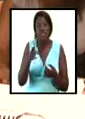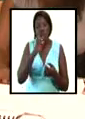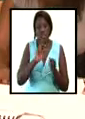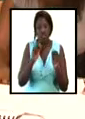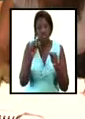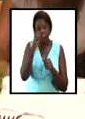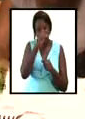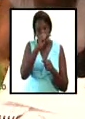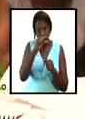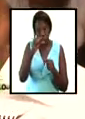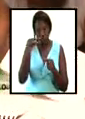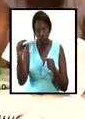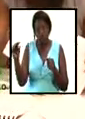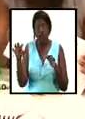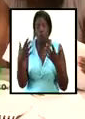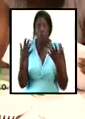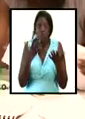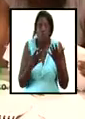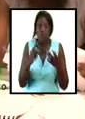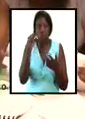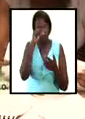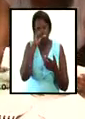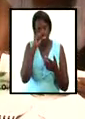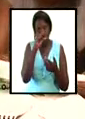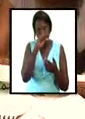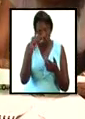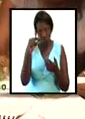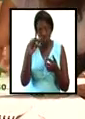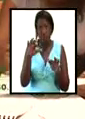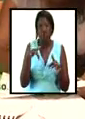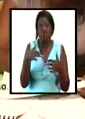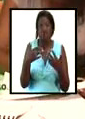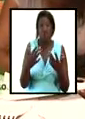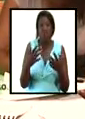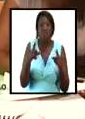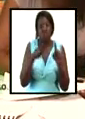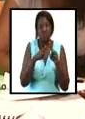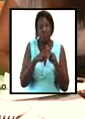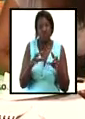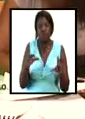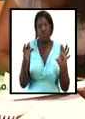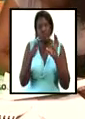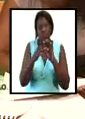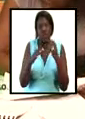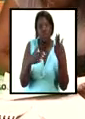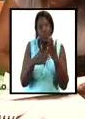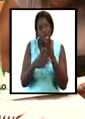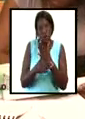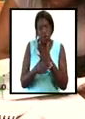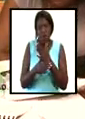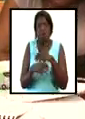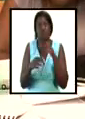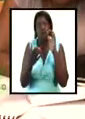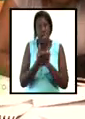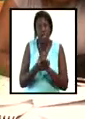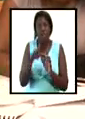phrase? Also avoiding starting sentences with conjunctions such as because, and, but, and